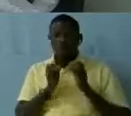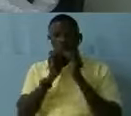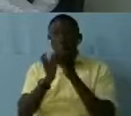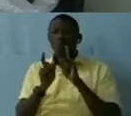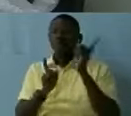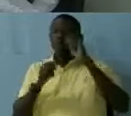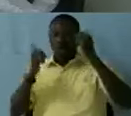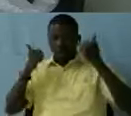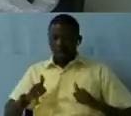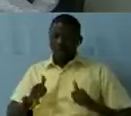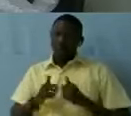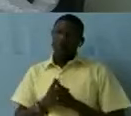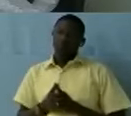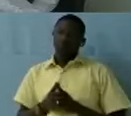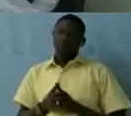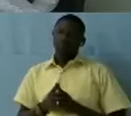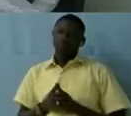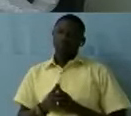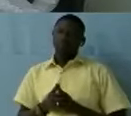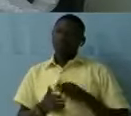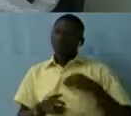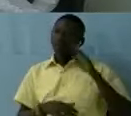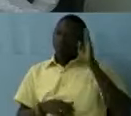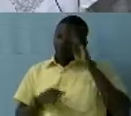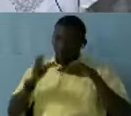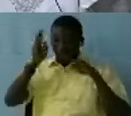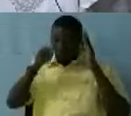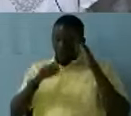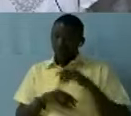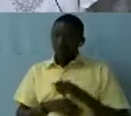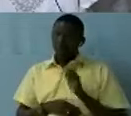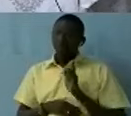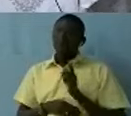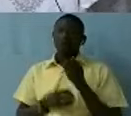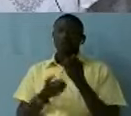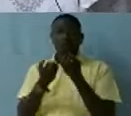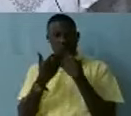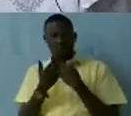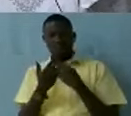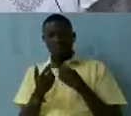happened. I forgave him and then he told me that he and his companions,